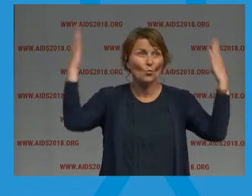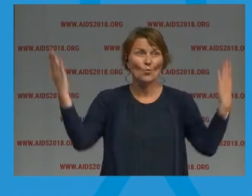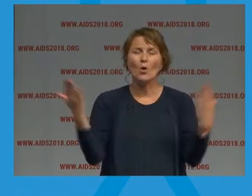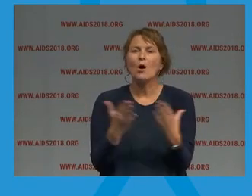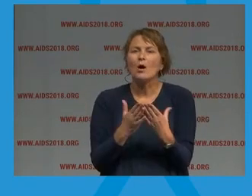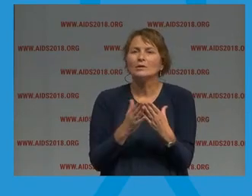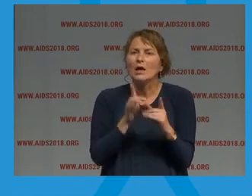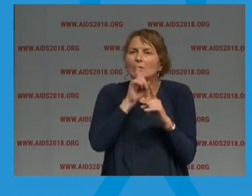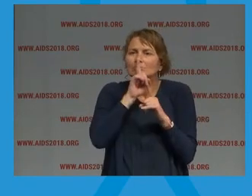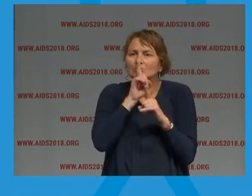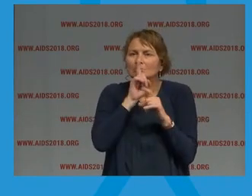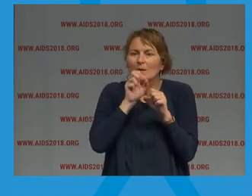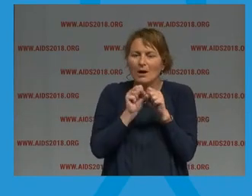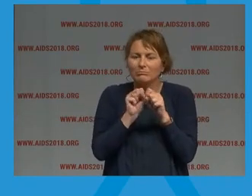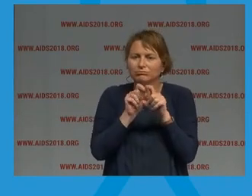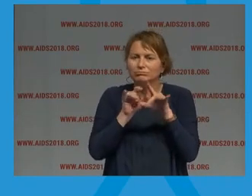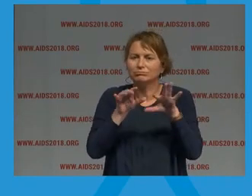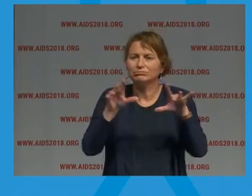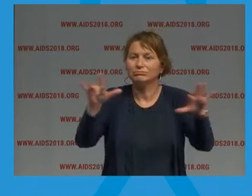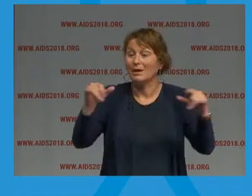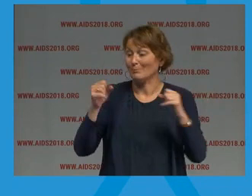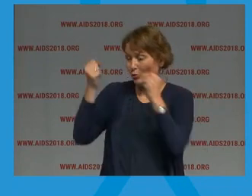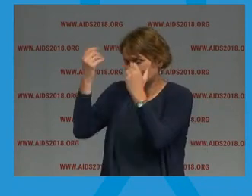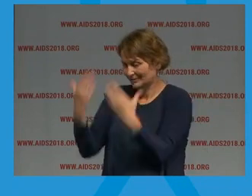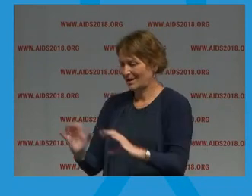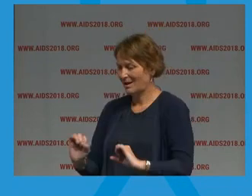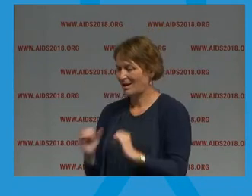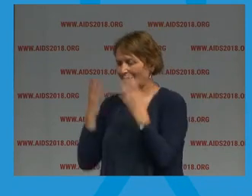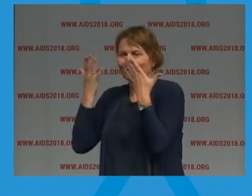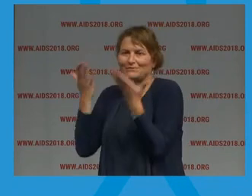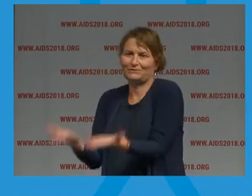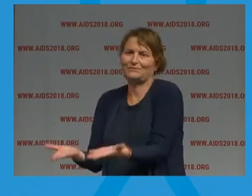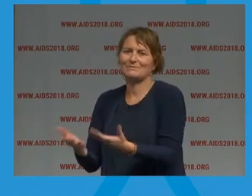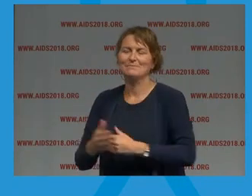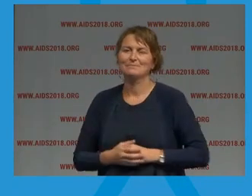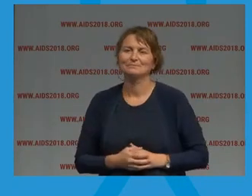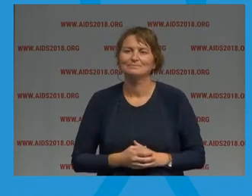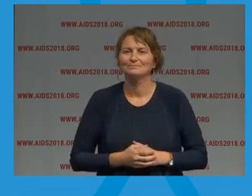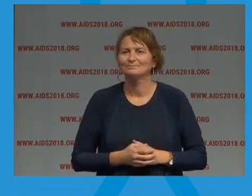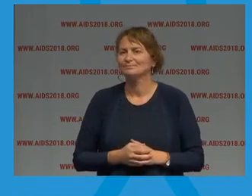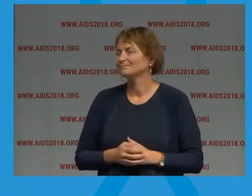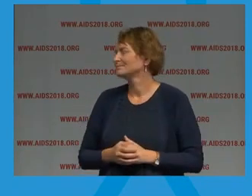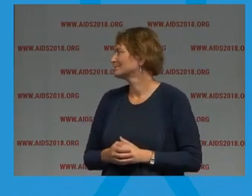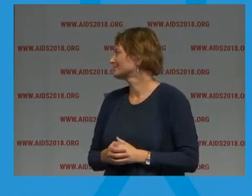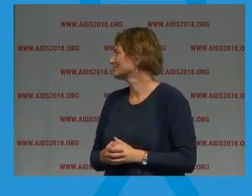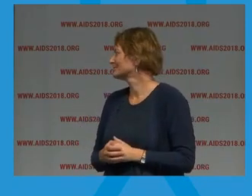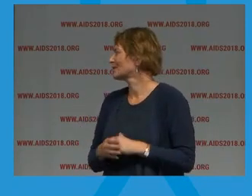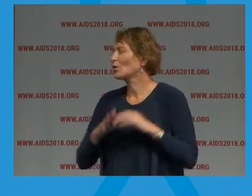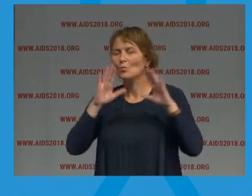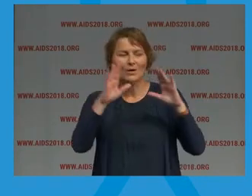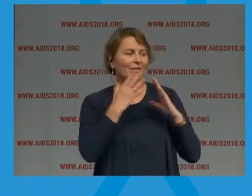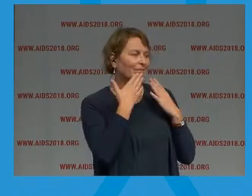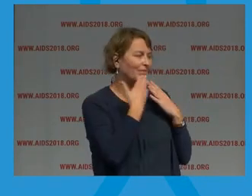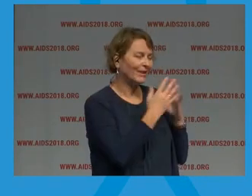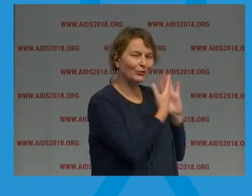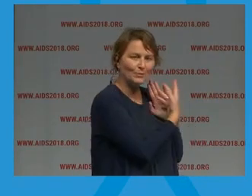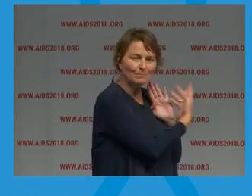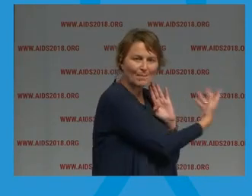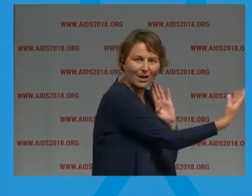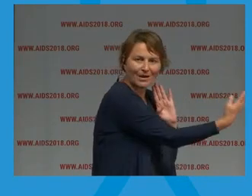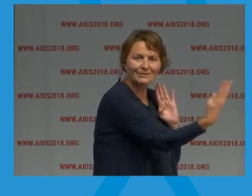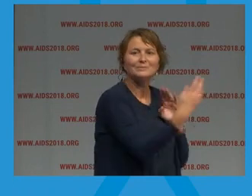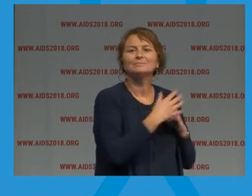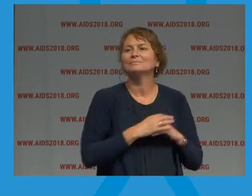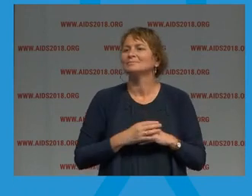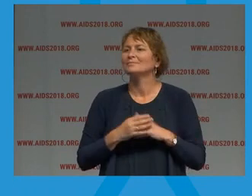multiply because Prudence lived. Great. To our panelists, thank you very much, and Dudu,